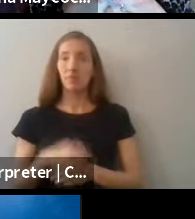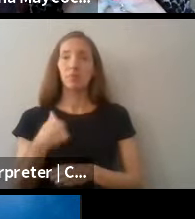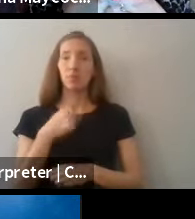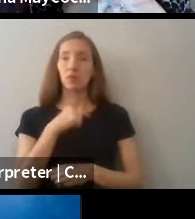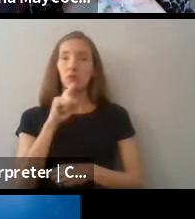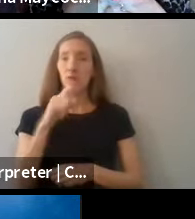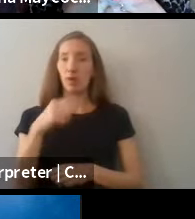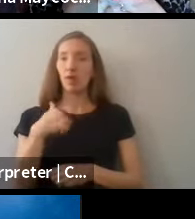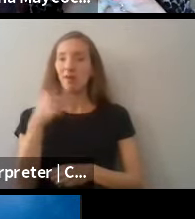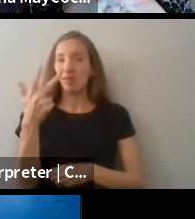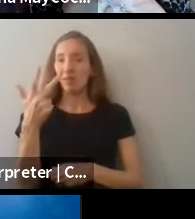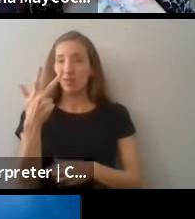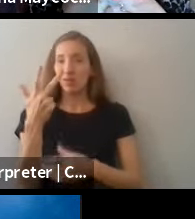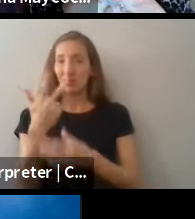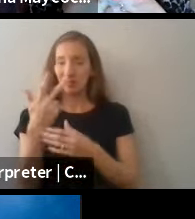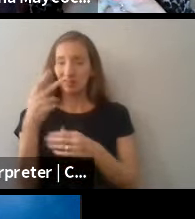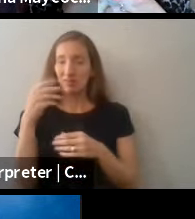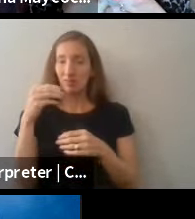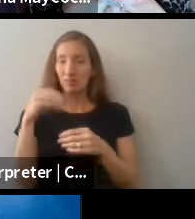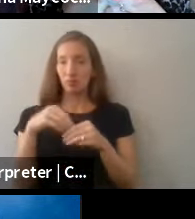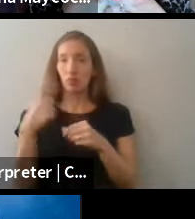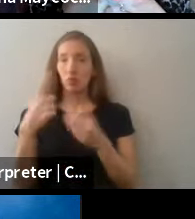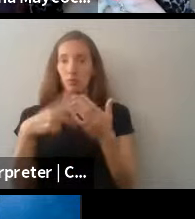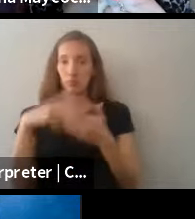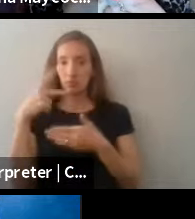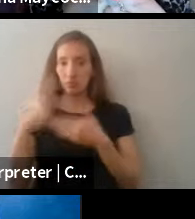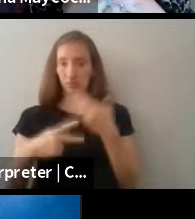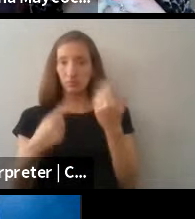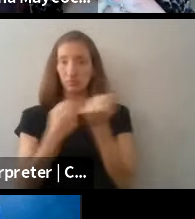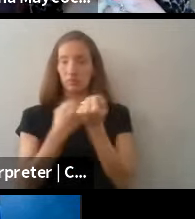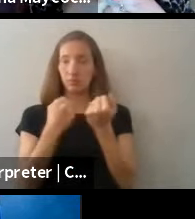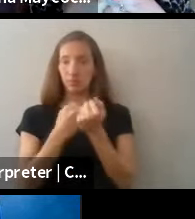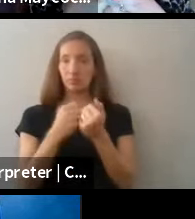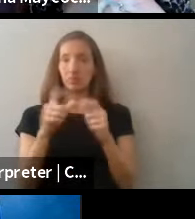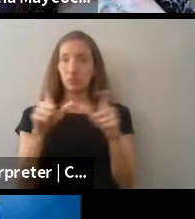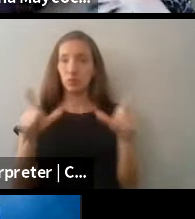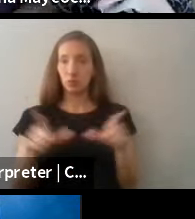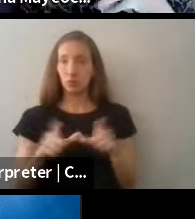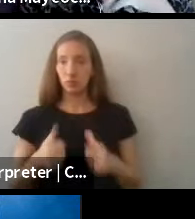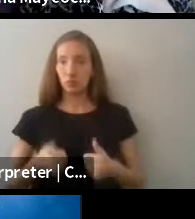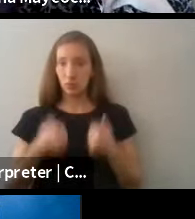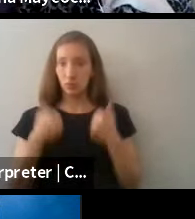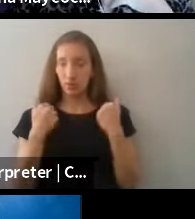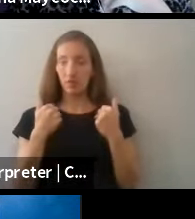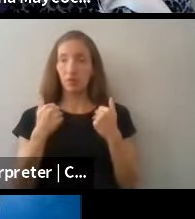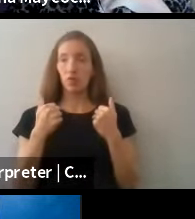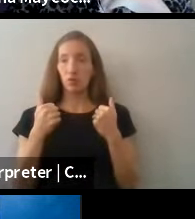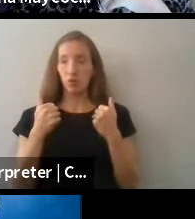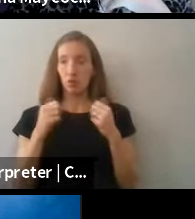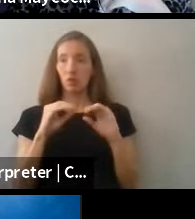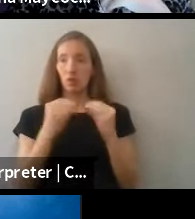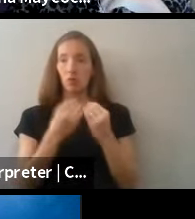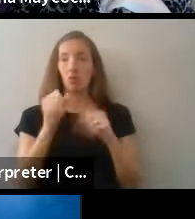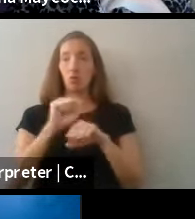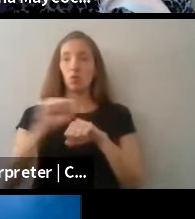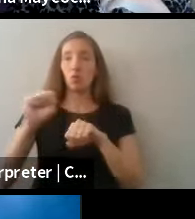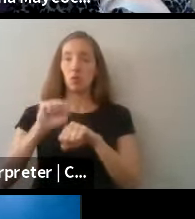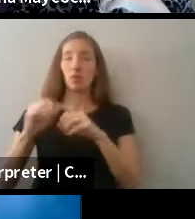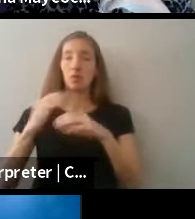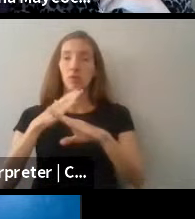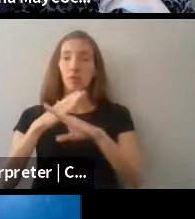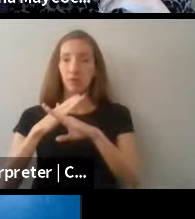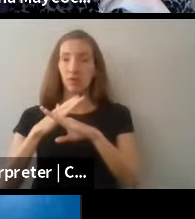threefold program supporting local survivor-centered organizations, as you said, working on prevention